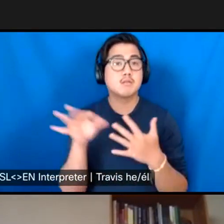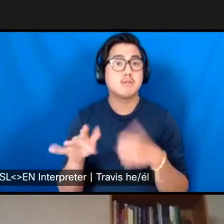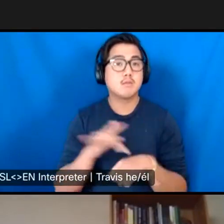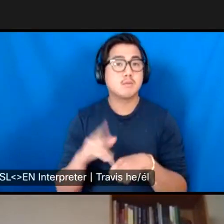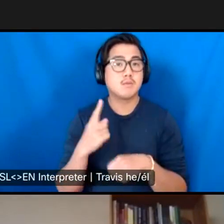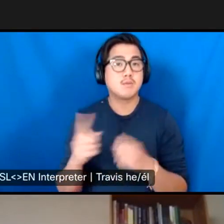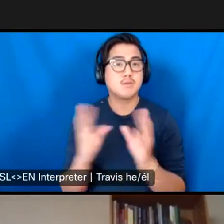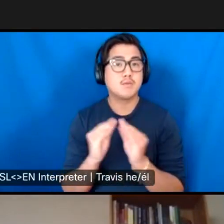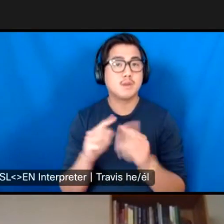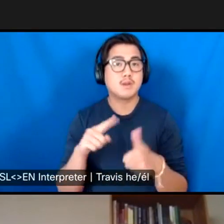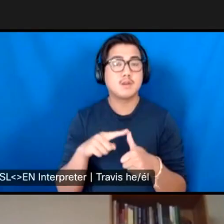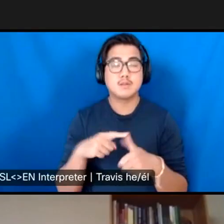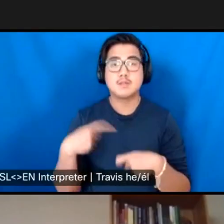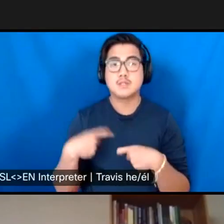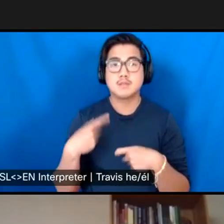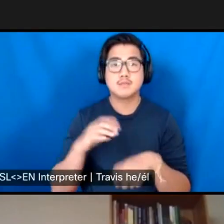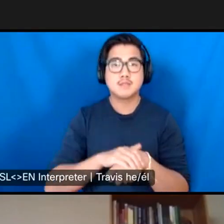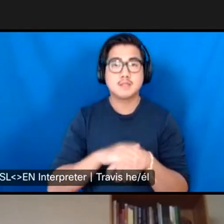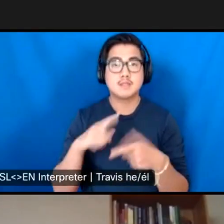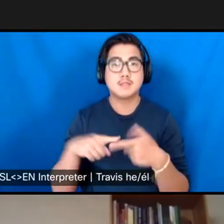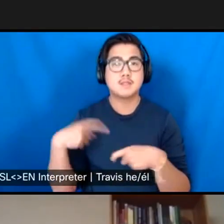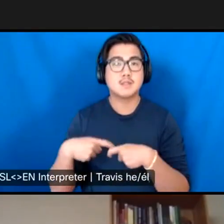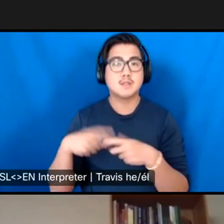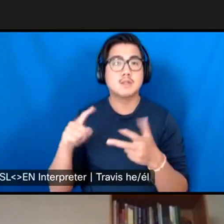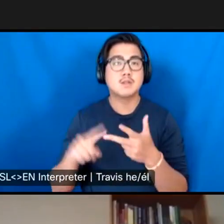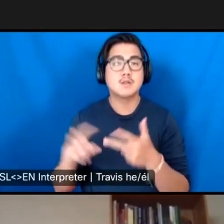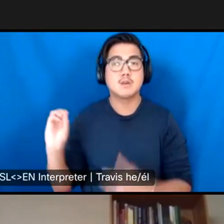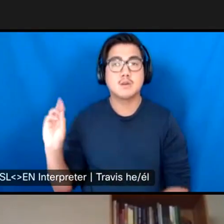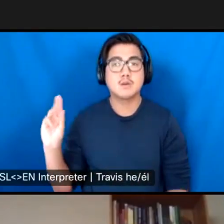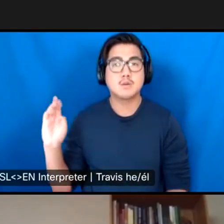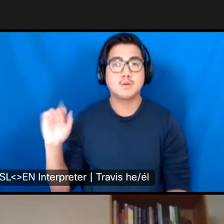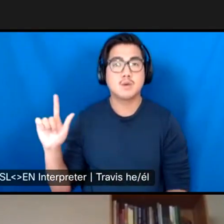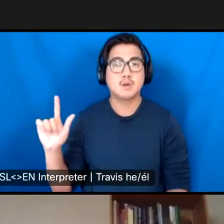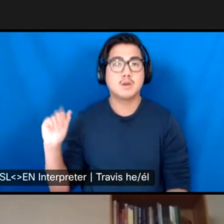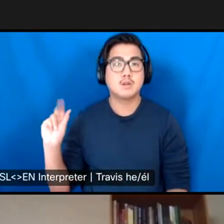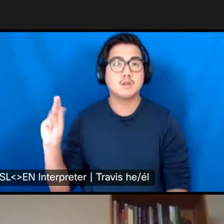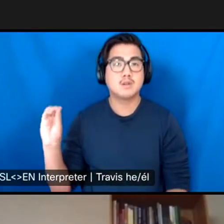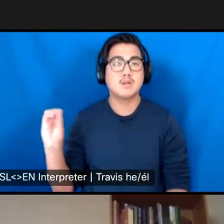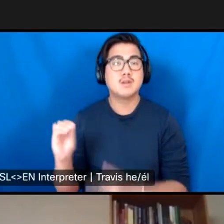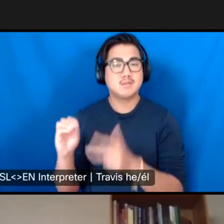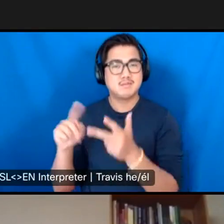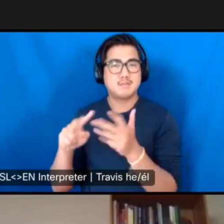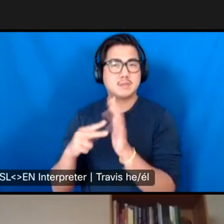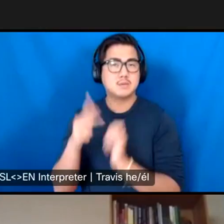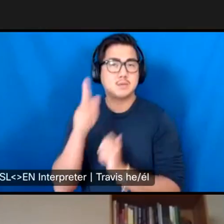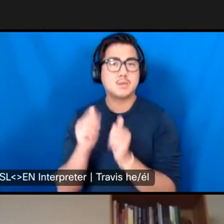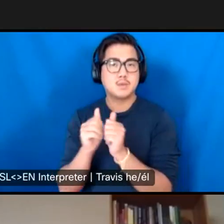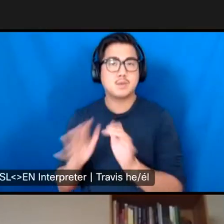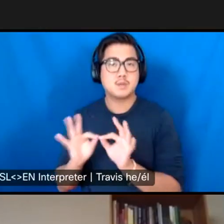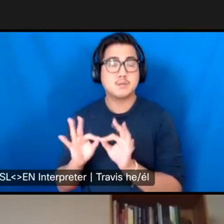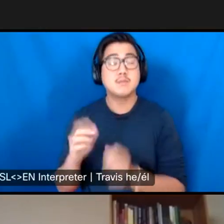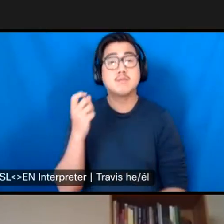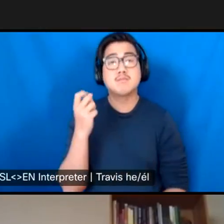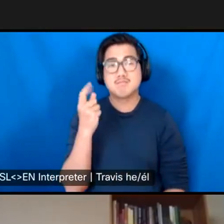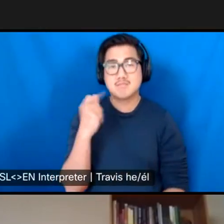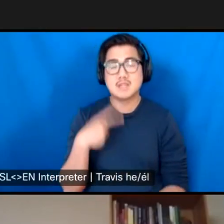are English, Spanish, or original audio if you would like to hear the audio without interpretation. Las opciones que